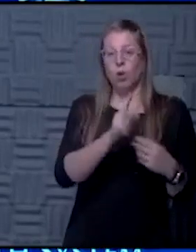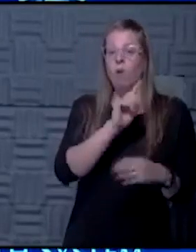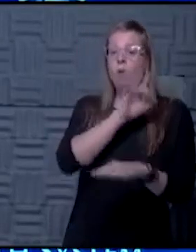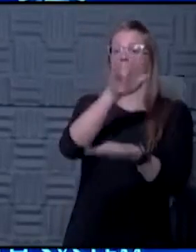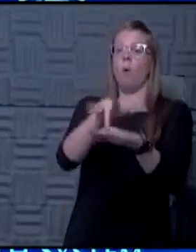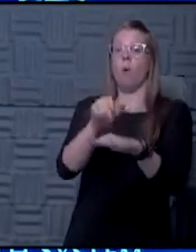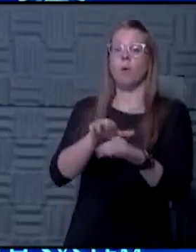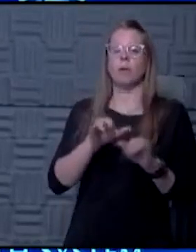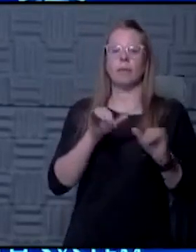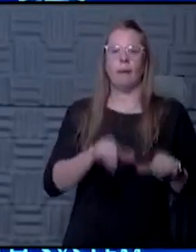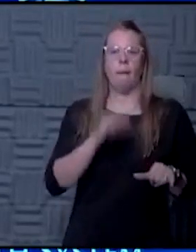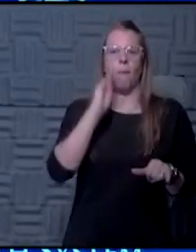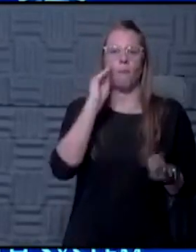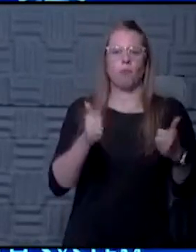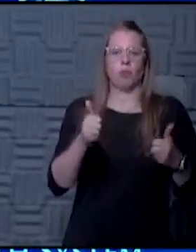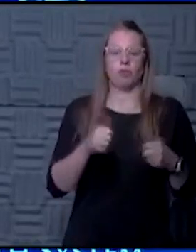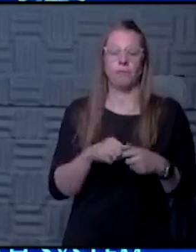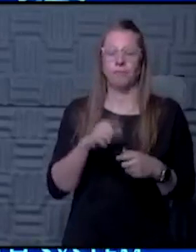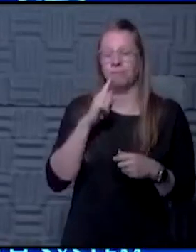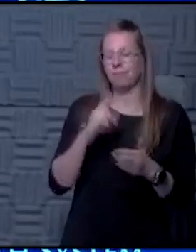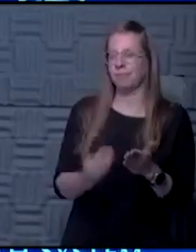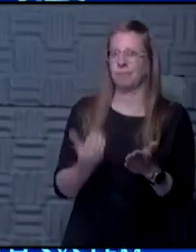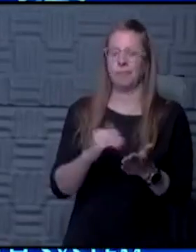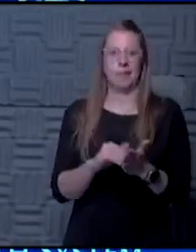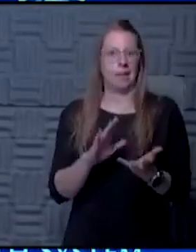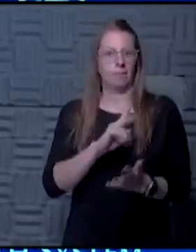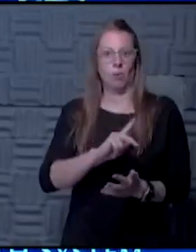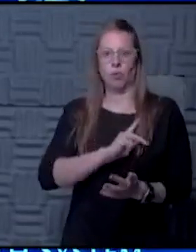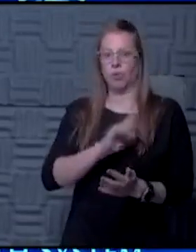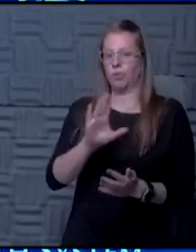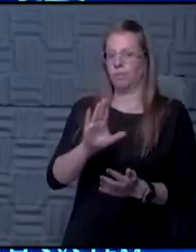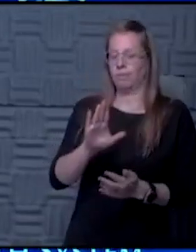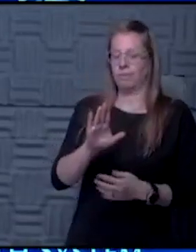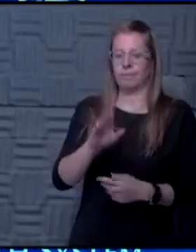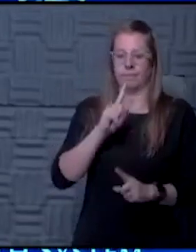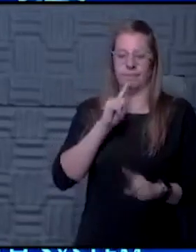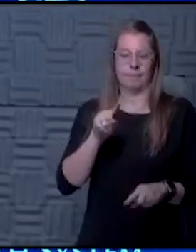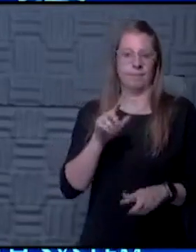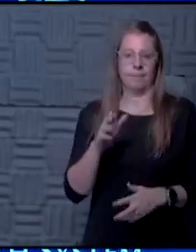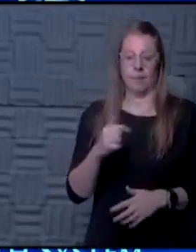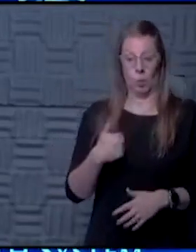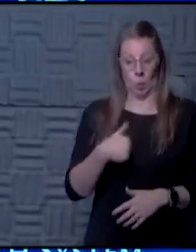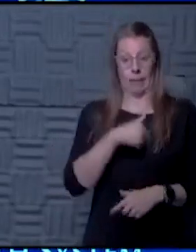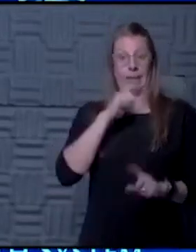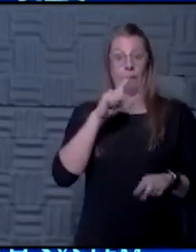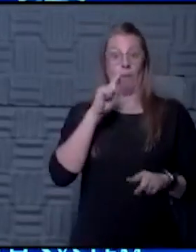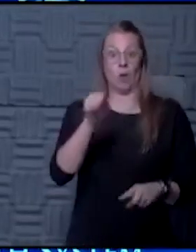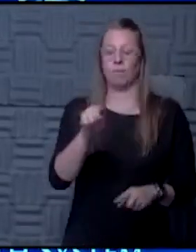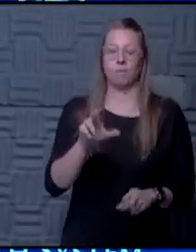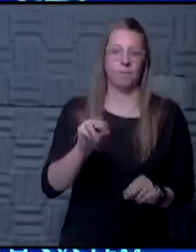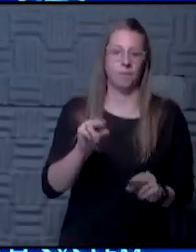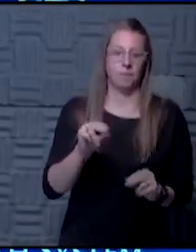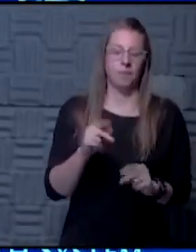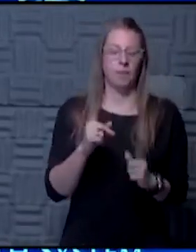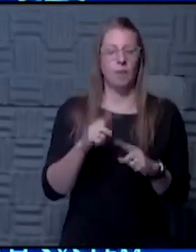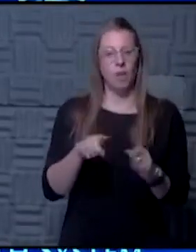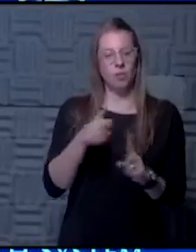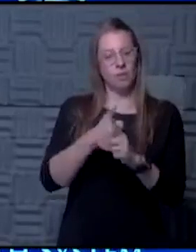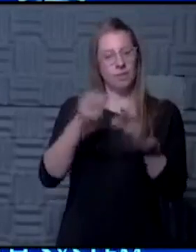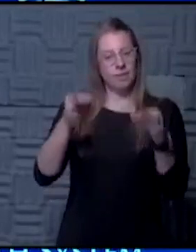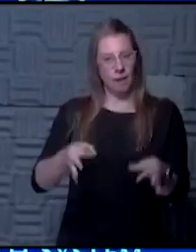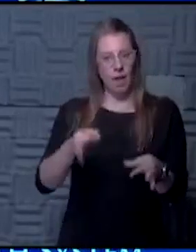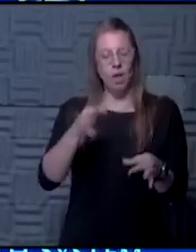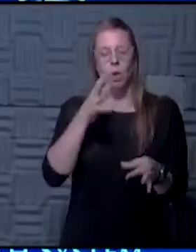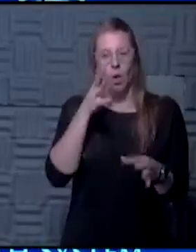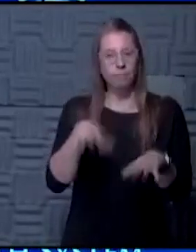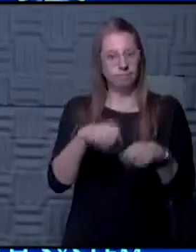she stay home? I think, again, those are one of those highly personal questions. It's hard for us to answer. Anytime you decide to do something like that, you